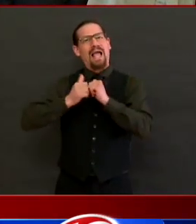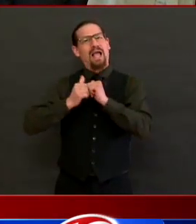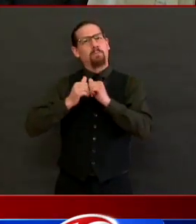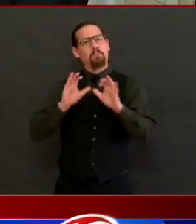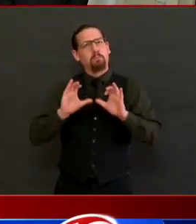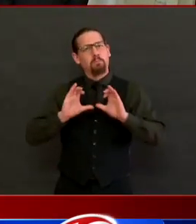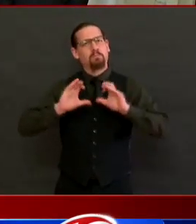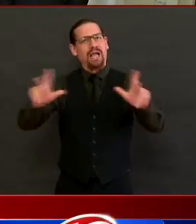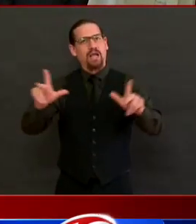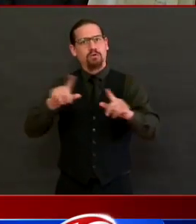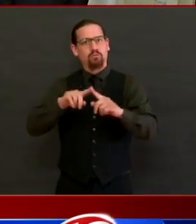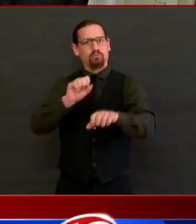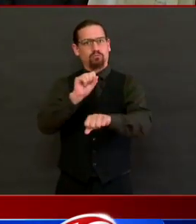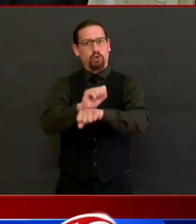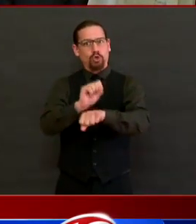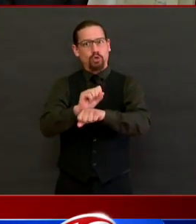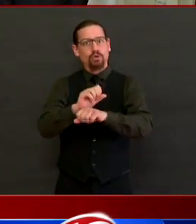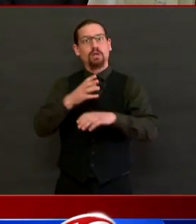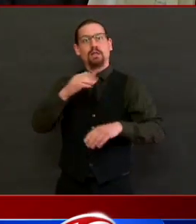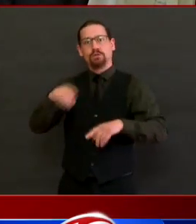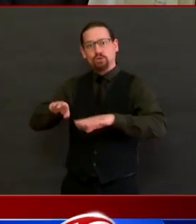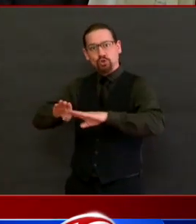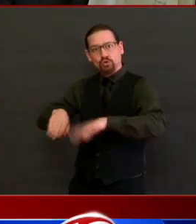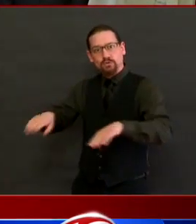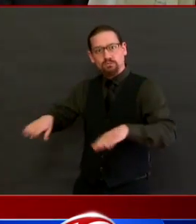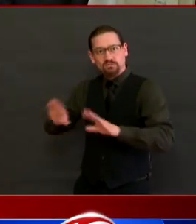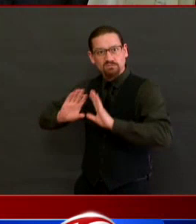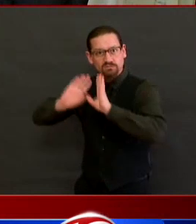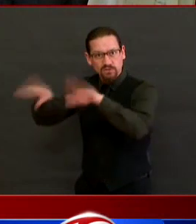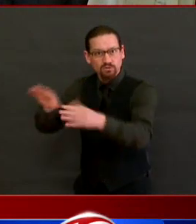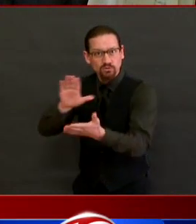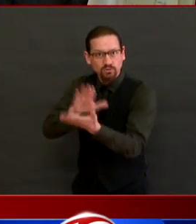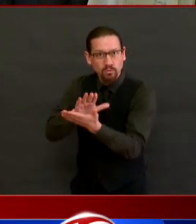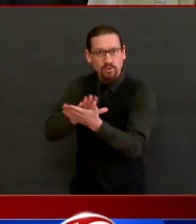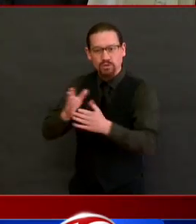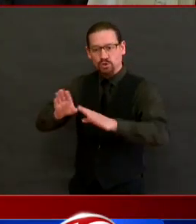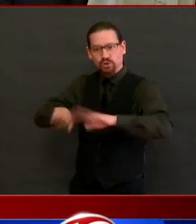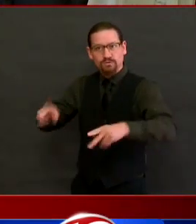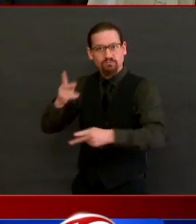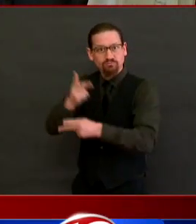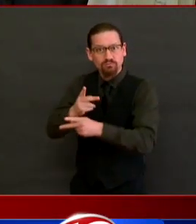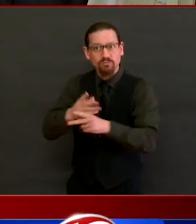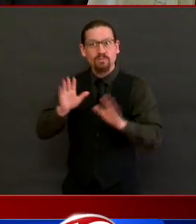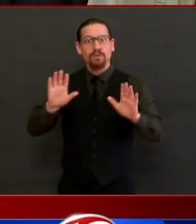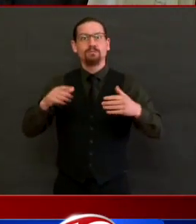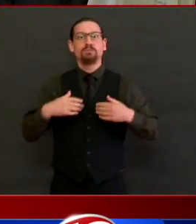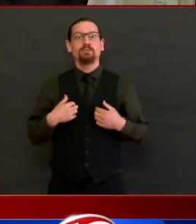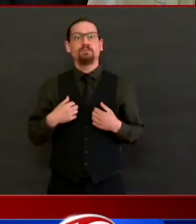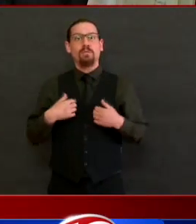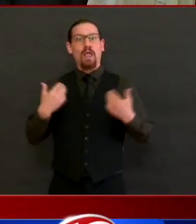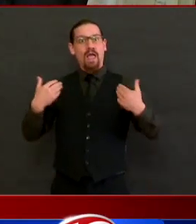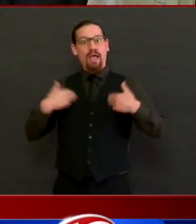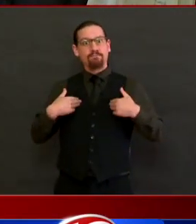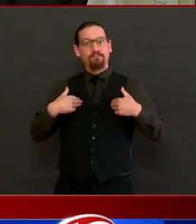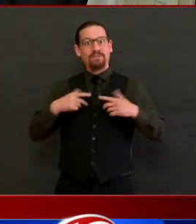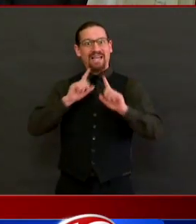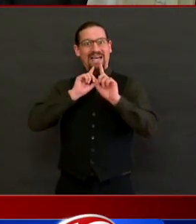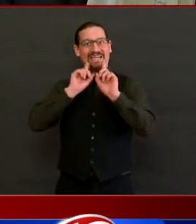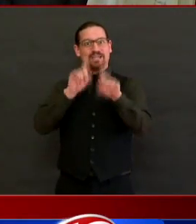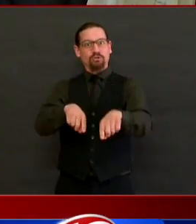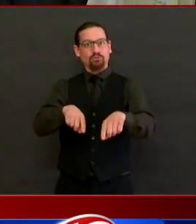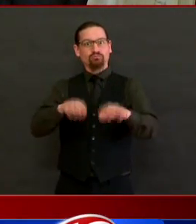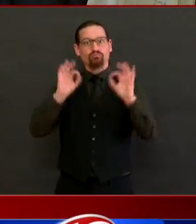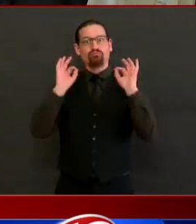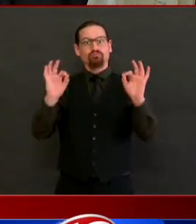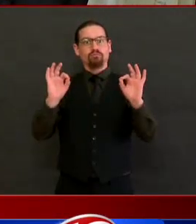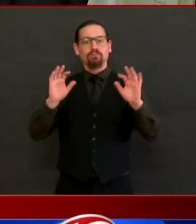childcare centers open, et cetera. So I don't have an answer, and it's not going to happen in a week or 2 weeks, but I want you to know